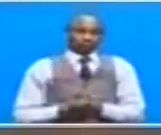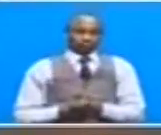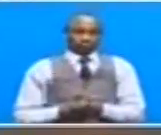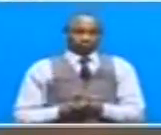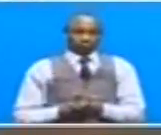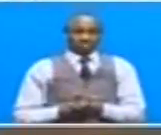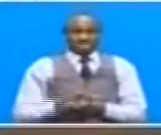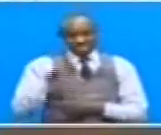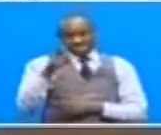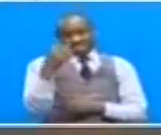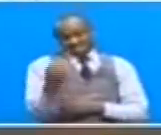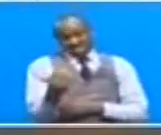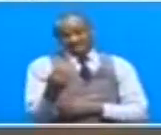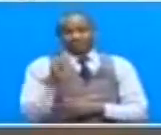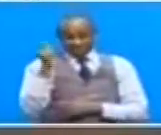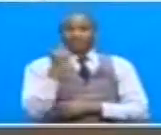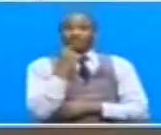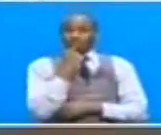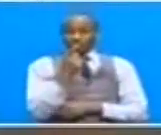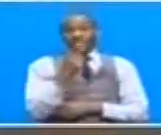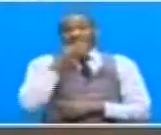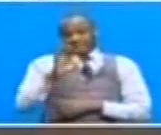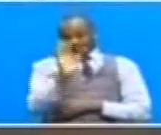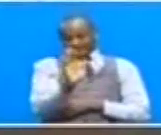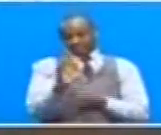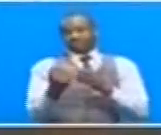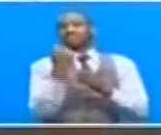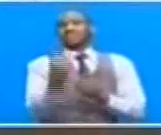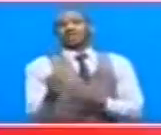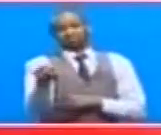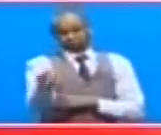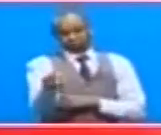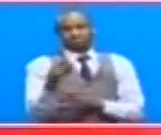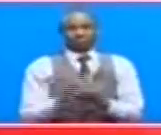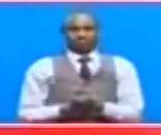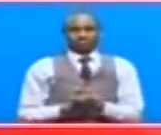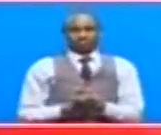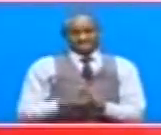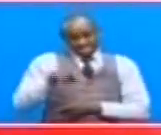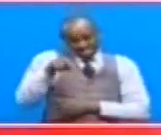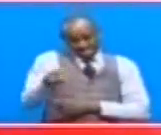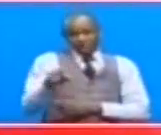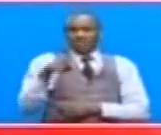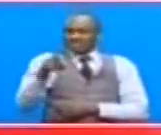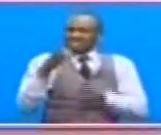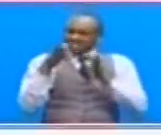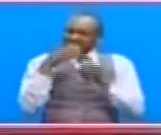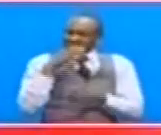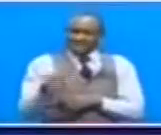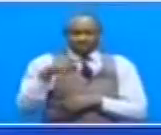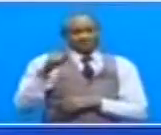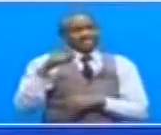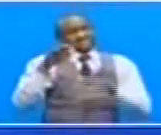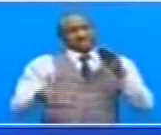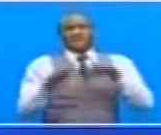a grandson to second President of Kenya Daniel Arap Moi. Kiprono has been undergoing treatment